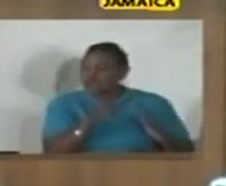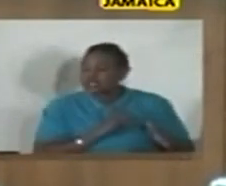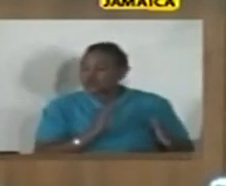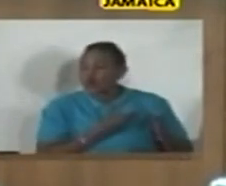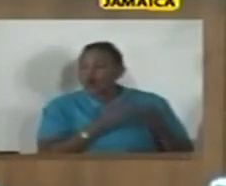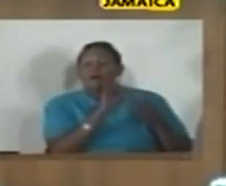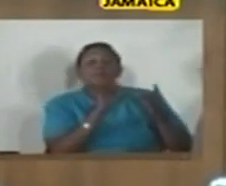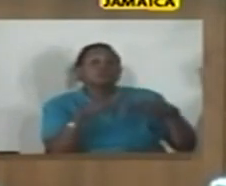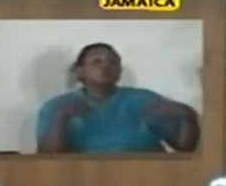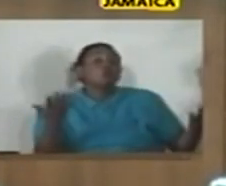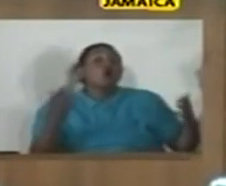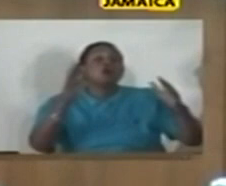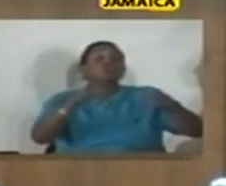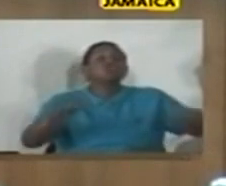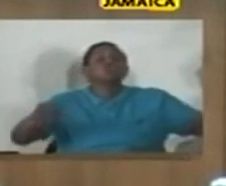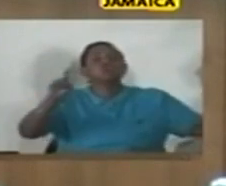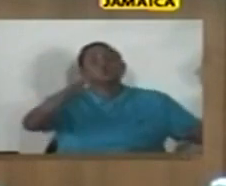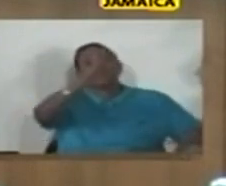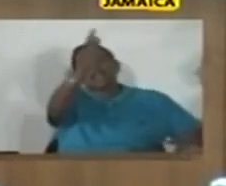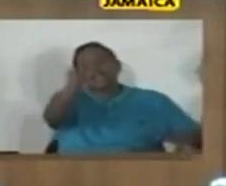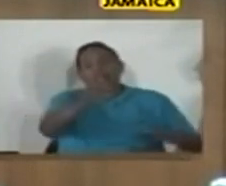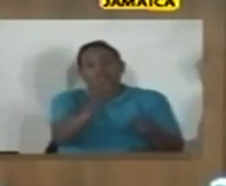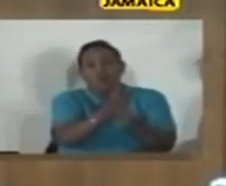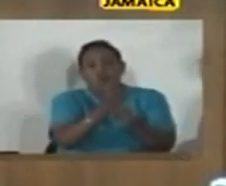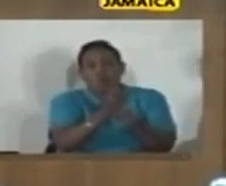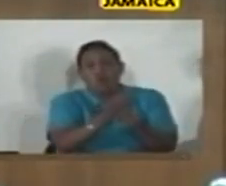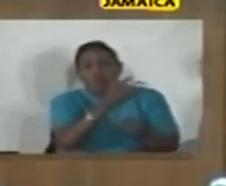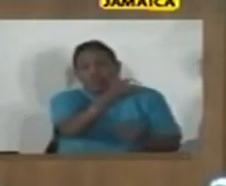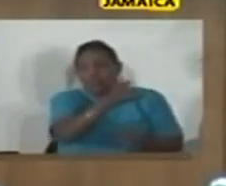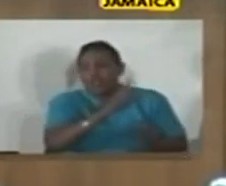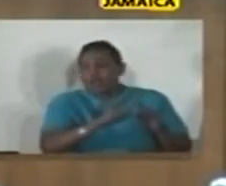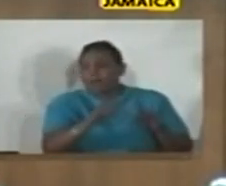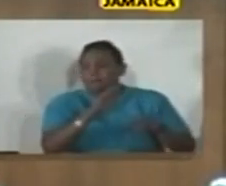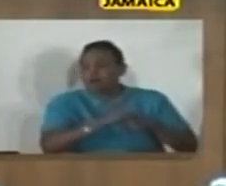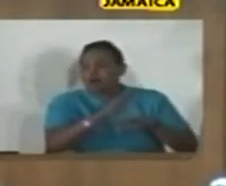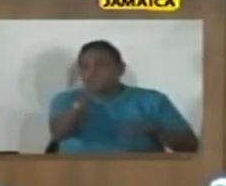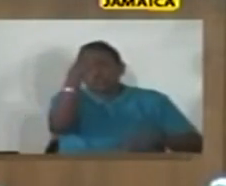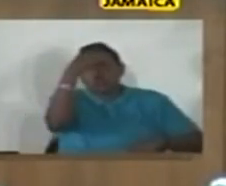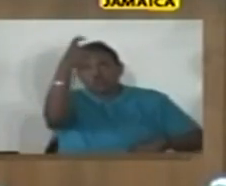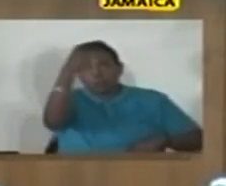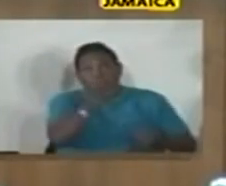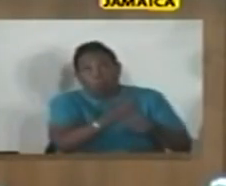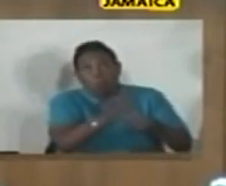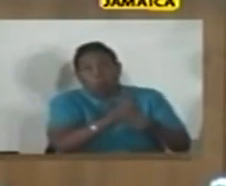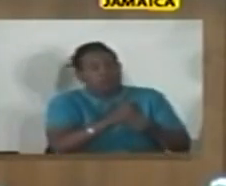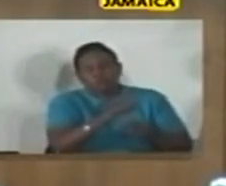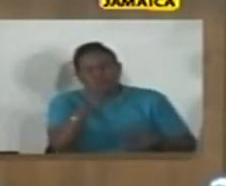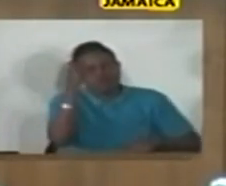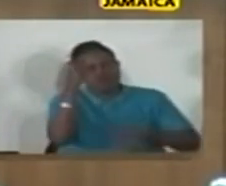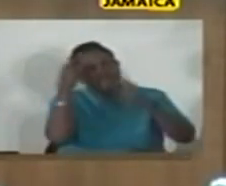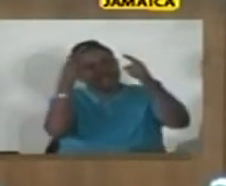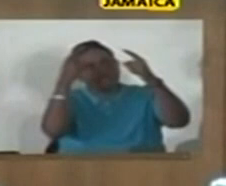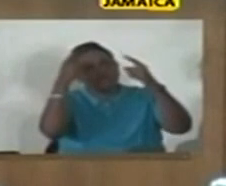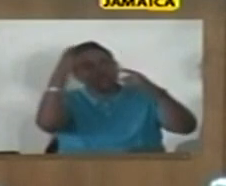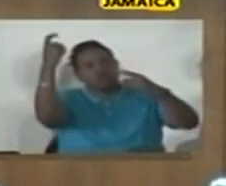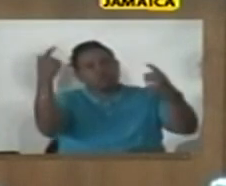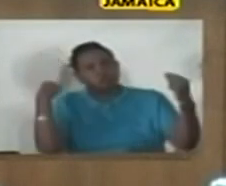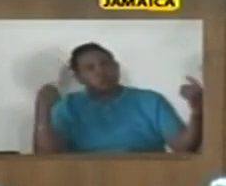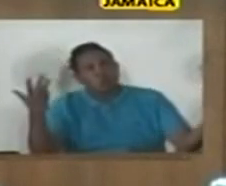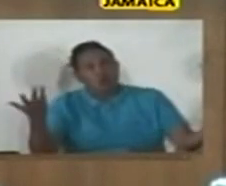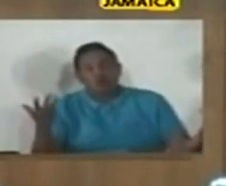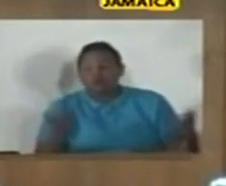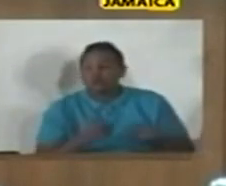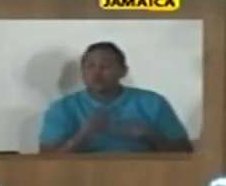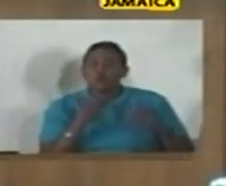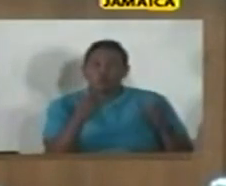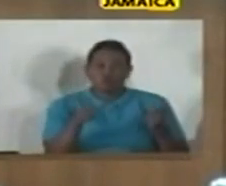was, children should not be working in the fields, but on their dreams. We remain committed to eradicating this